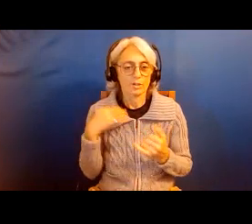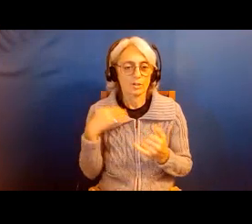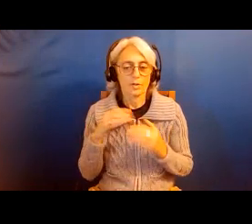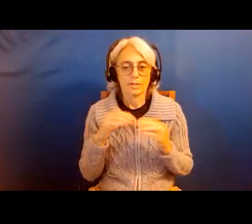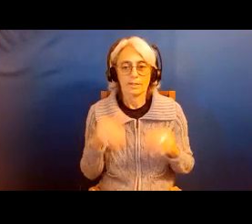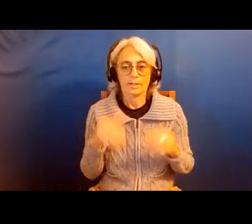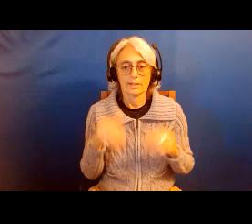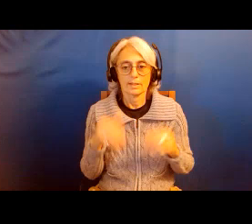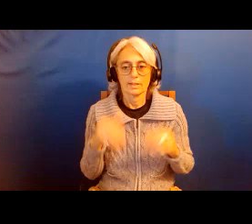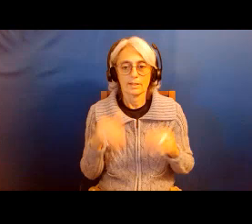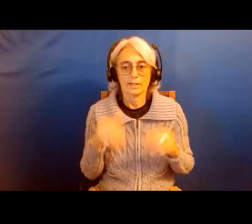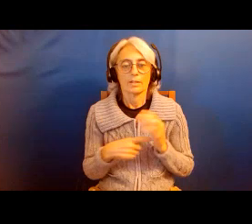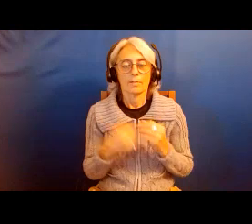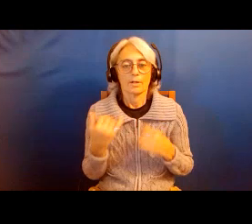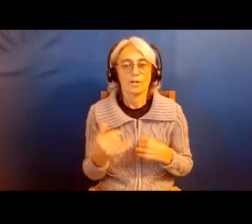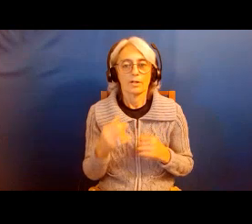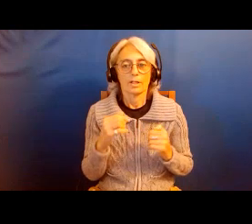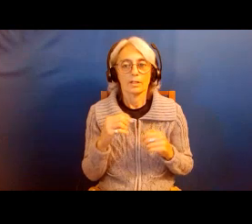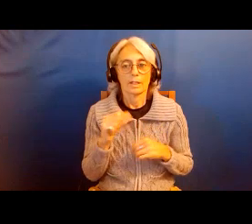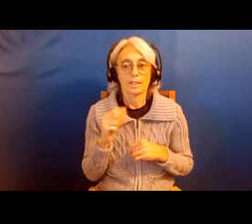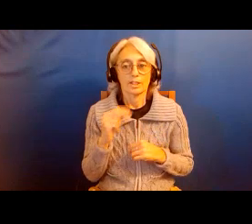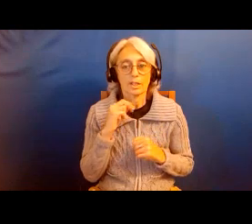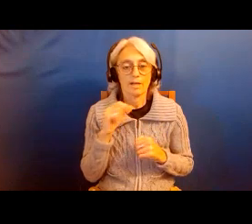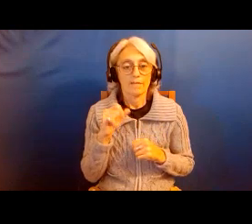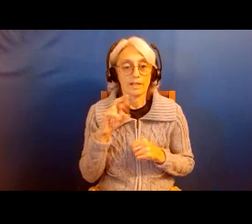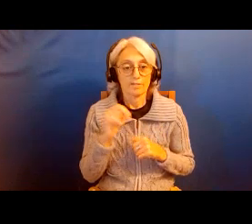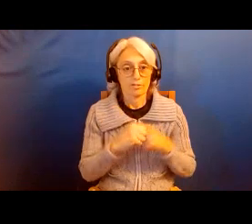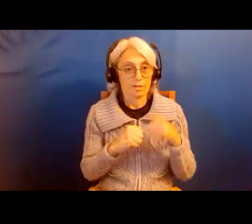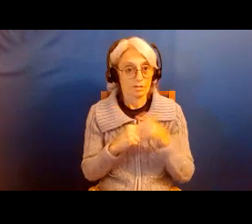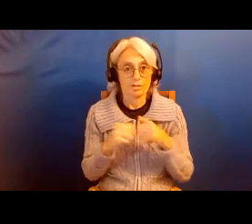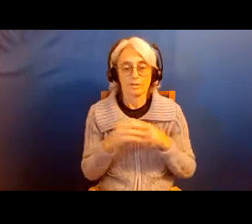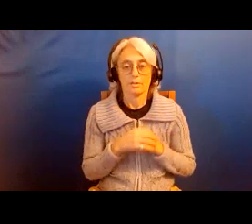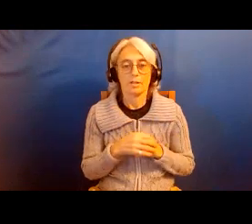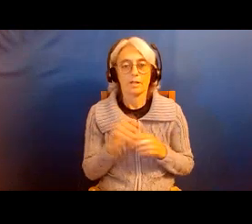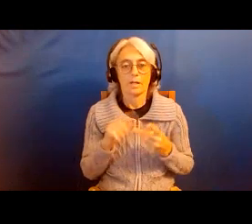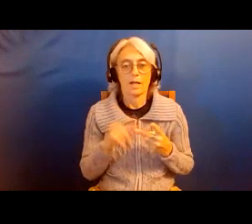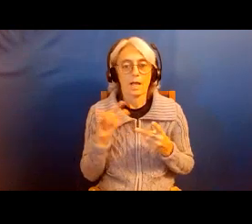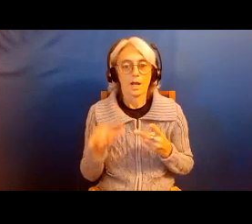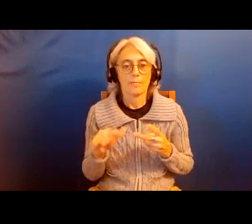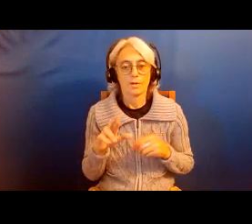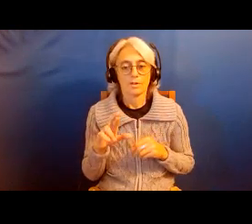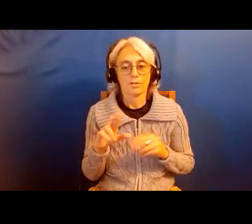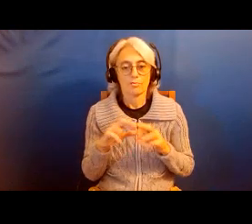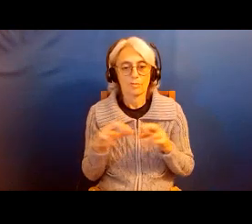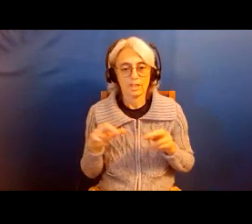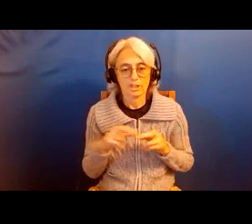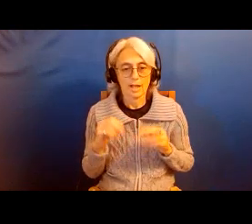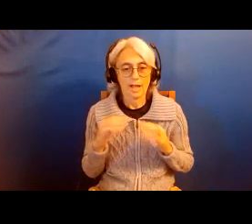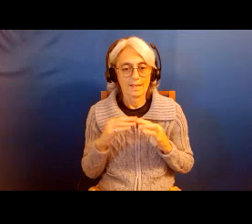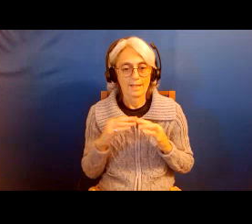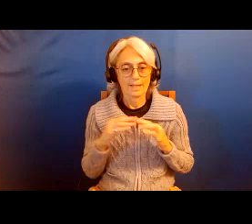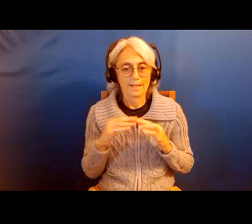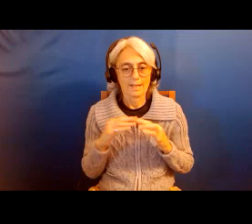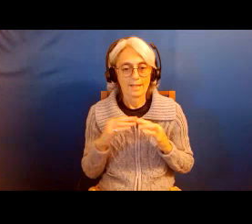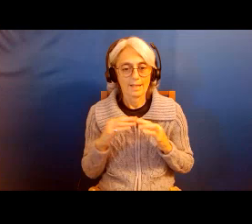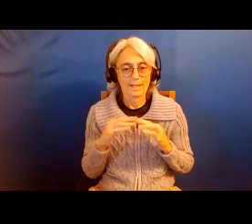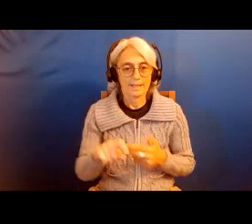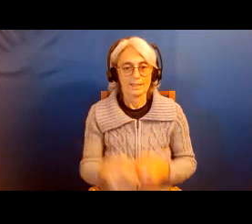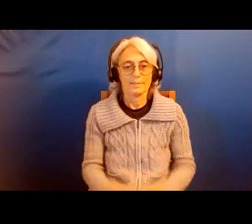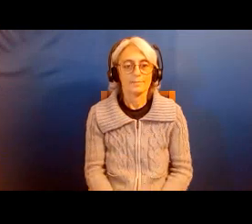account the existing condition of the infrastructure and airport, region, and system needs. Next slide,